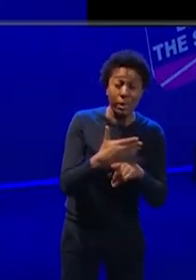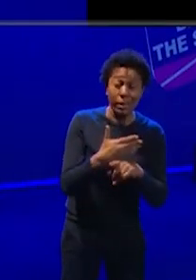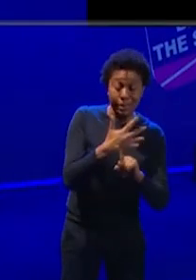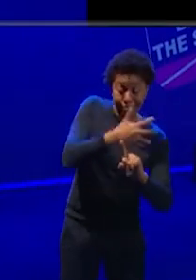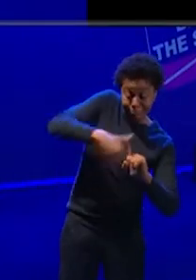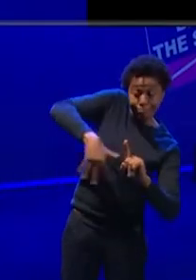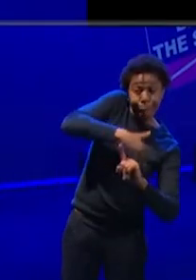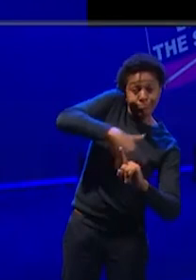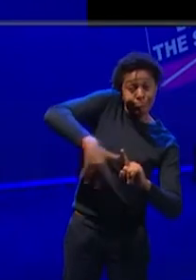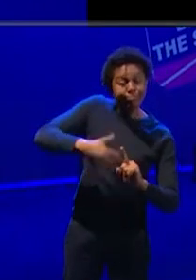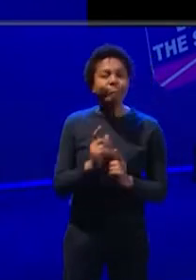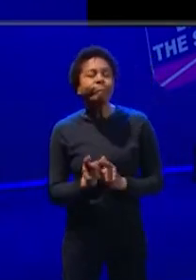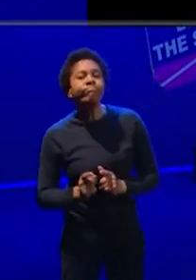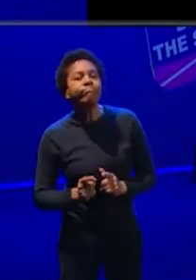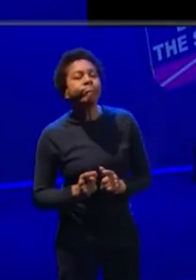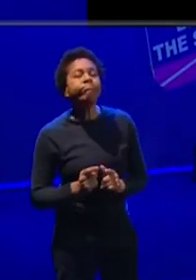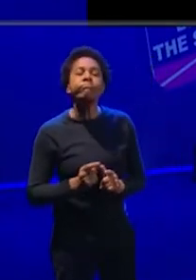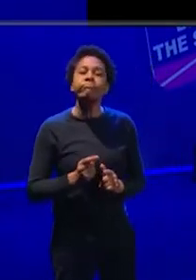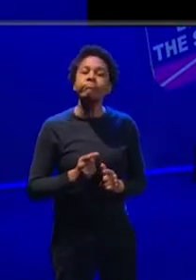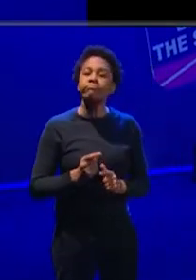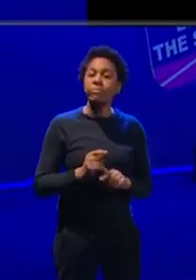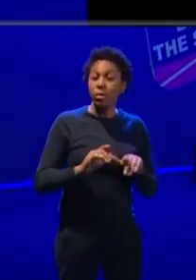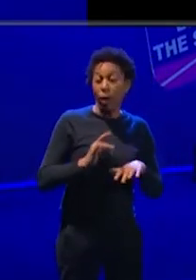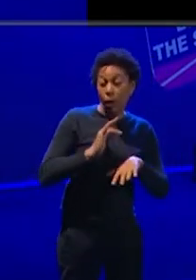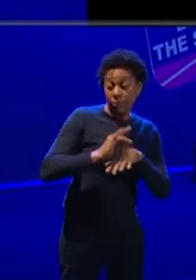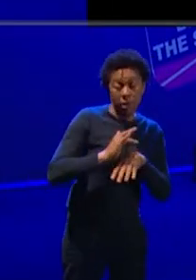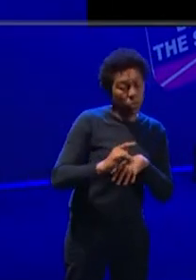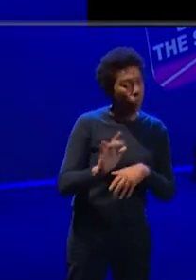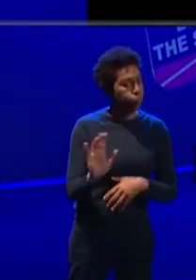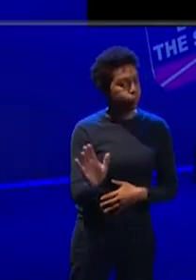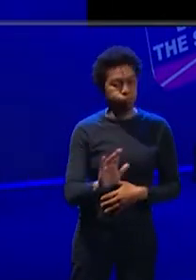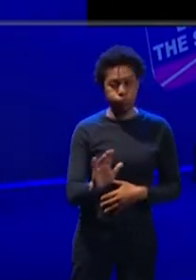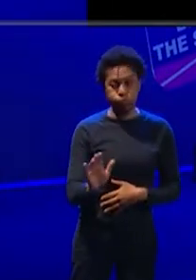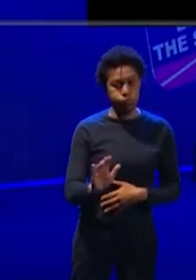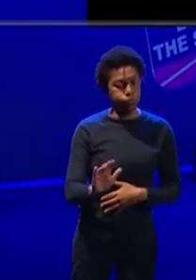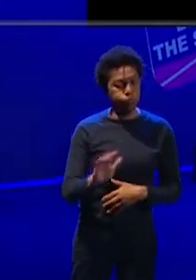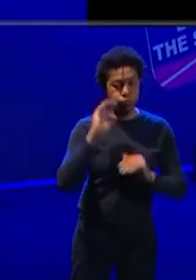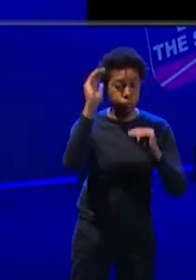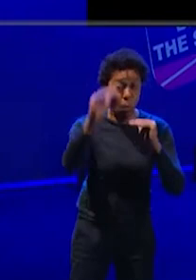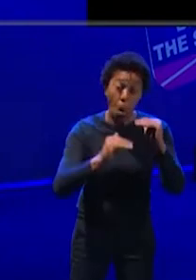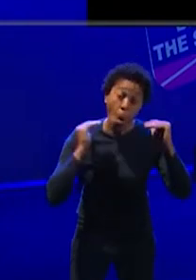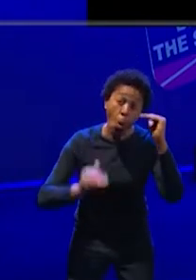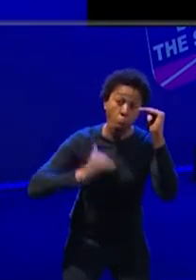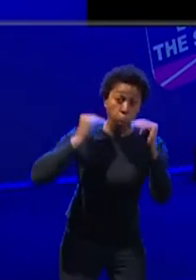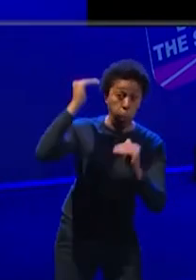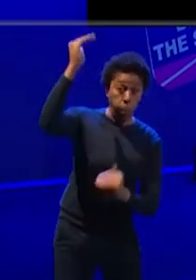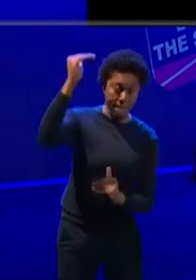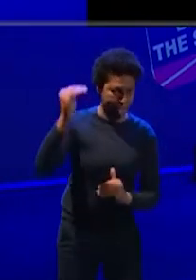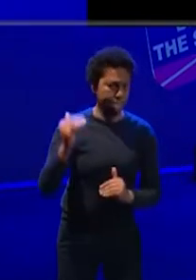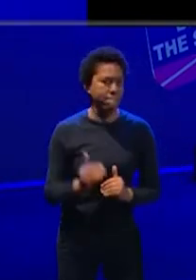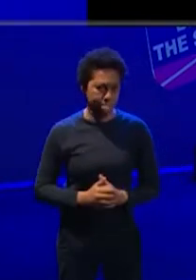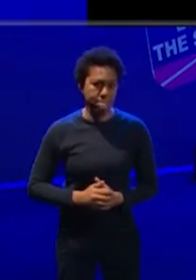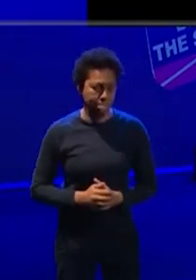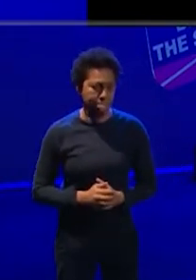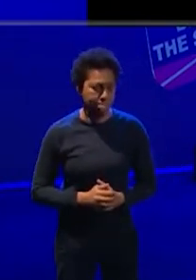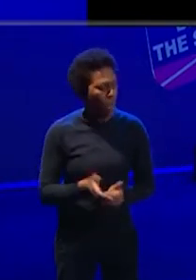like, mental health diagnoses were much, much higher than the average population. This was in no small part, like,